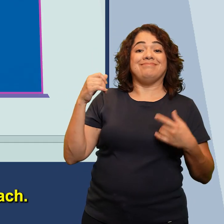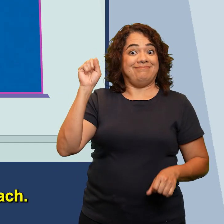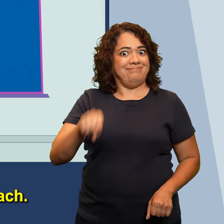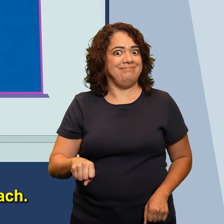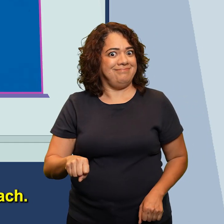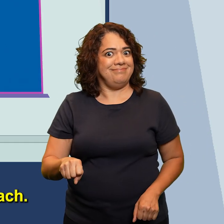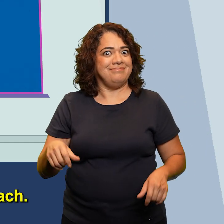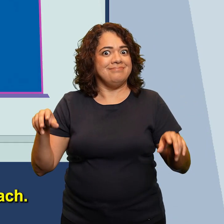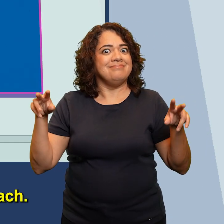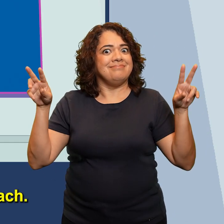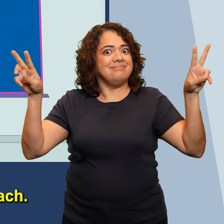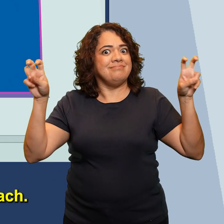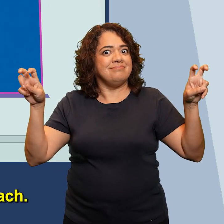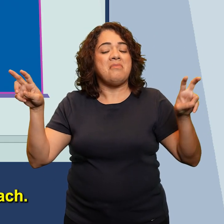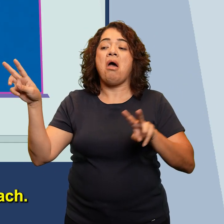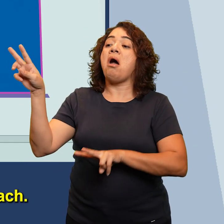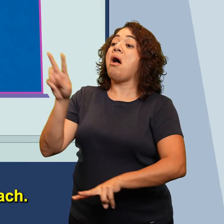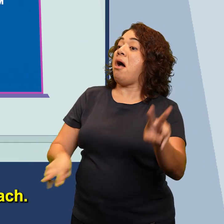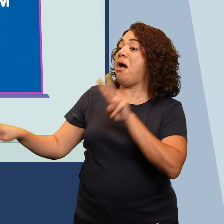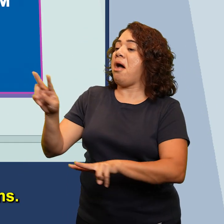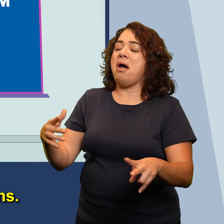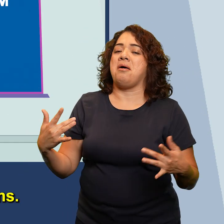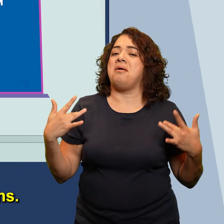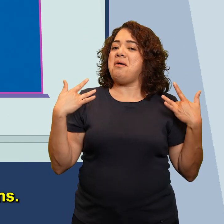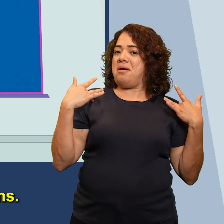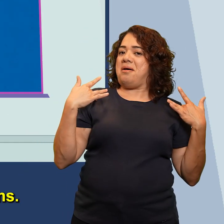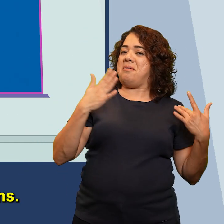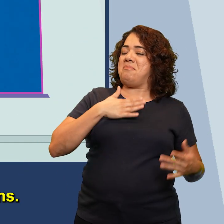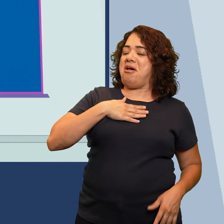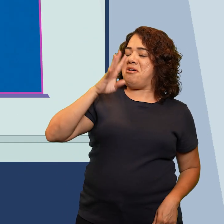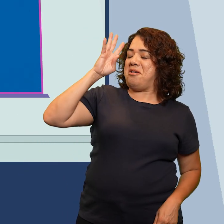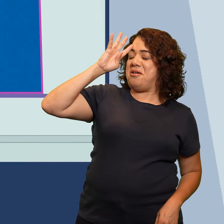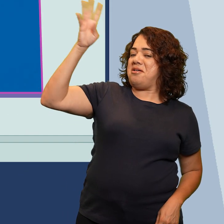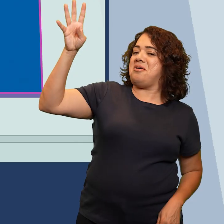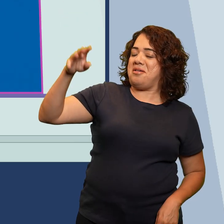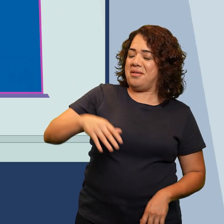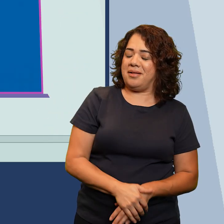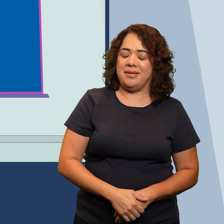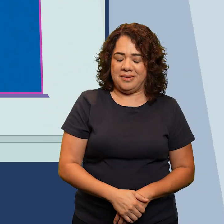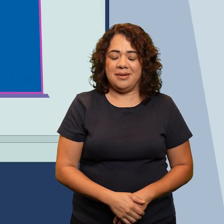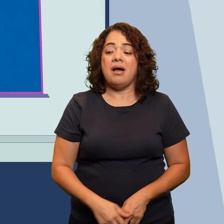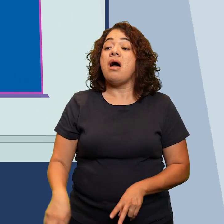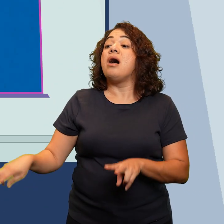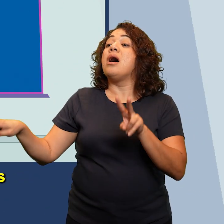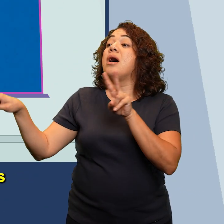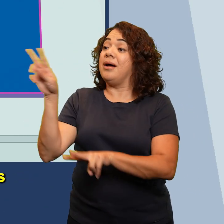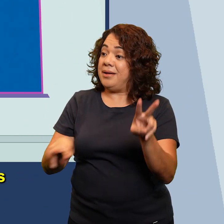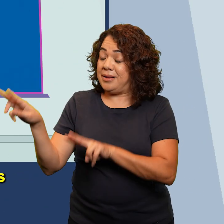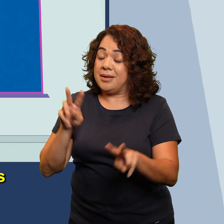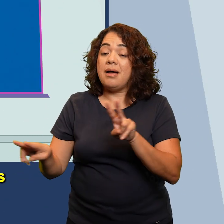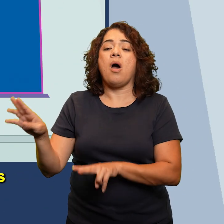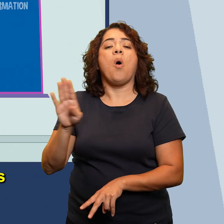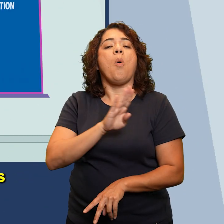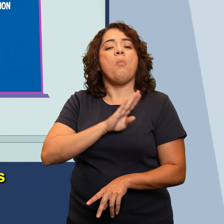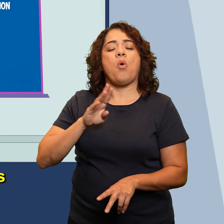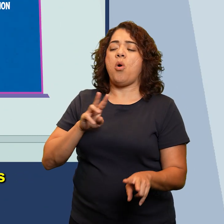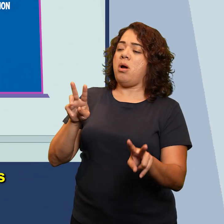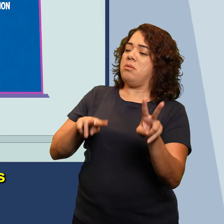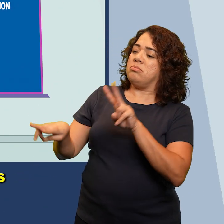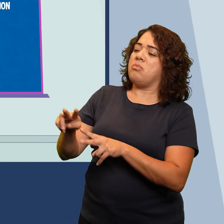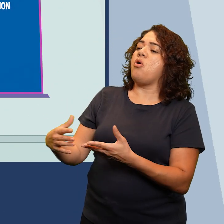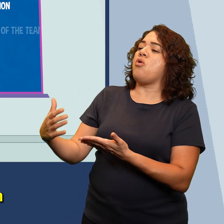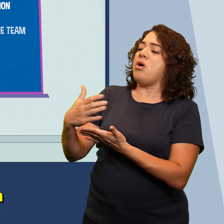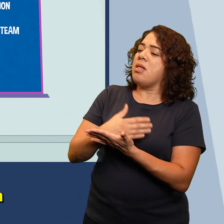this the eyes in, hands out approach. Trademark Bass Ken Robbins, all rights reserved. The eyes in means the board members look at